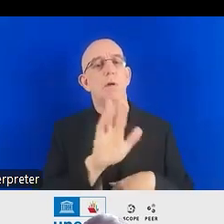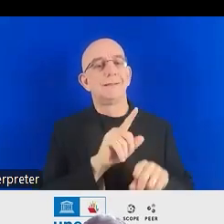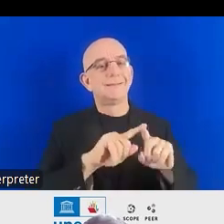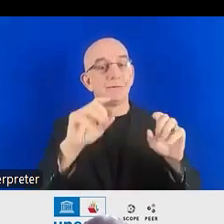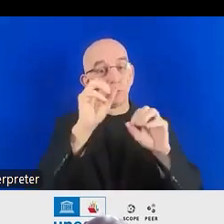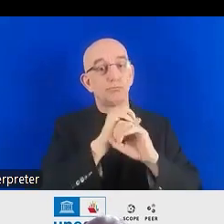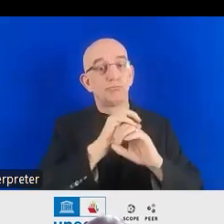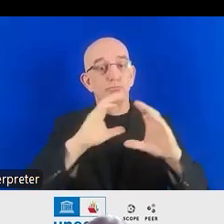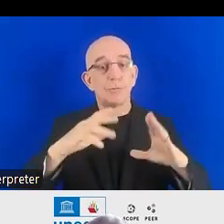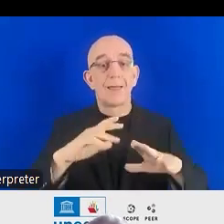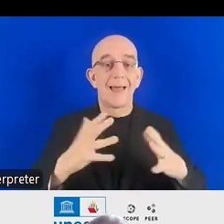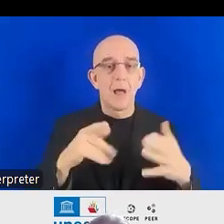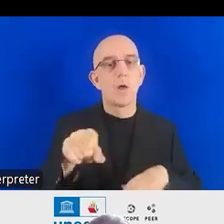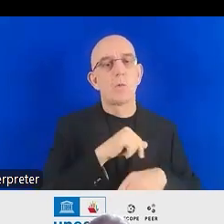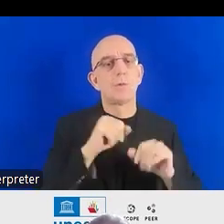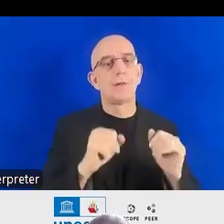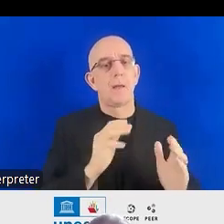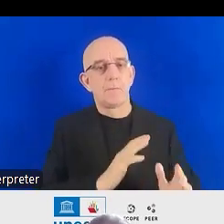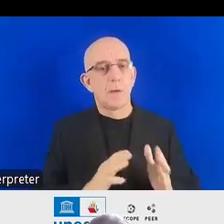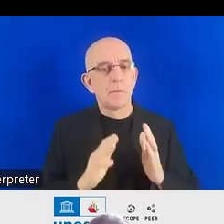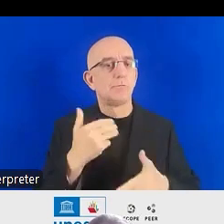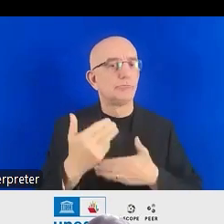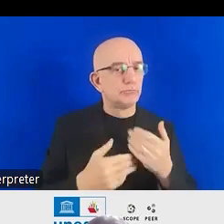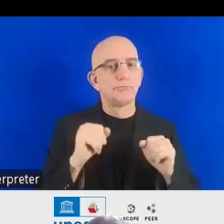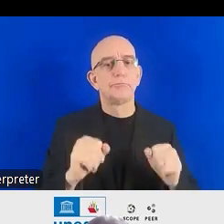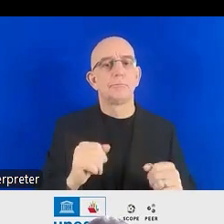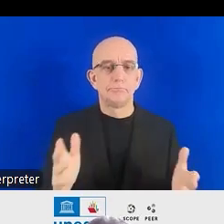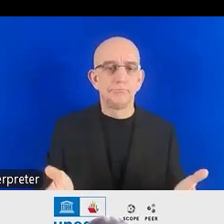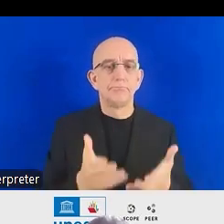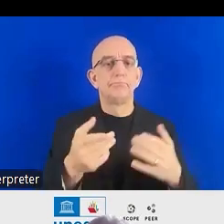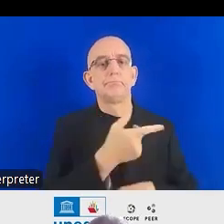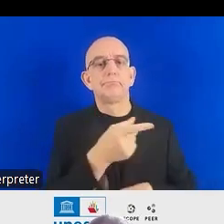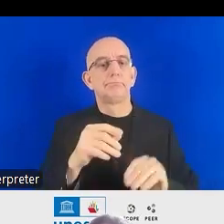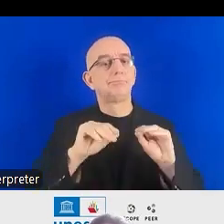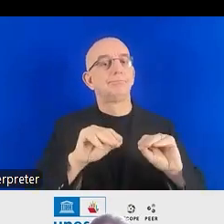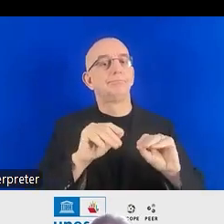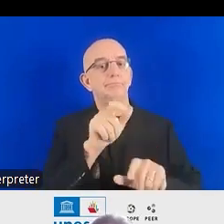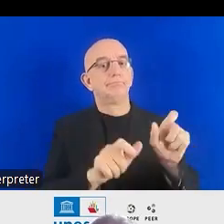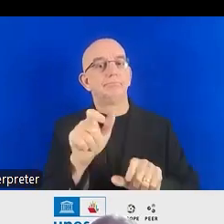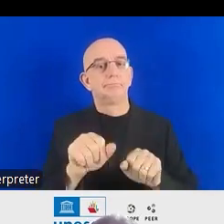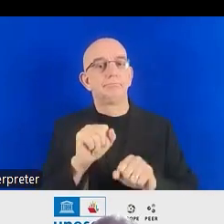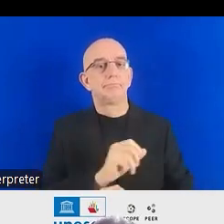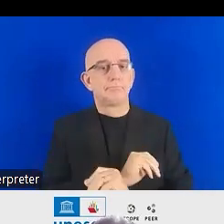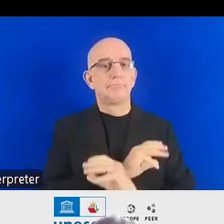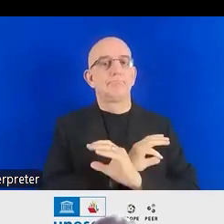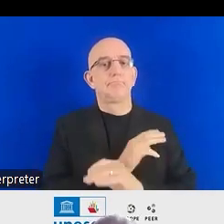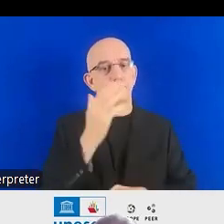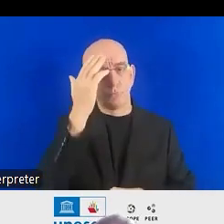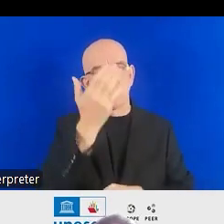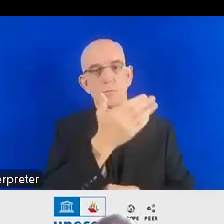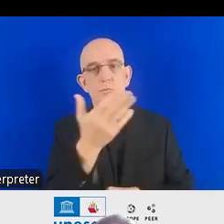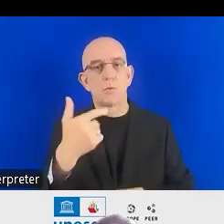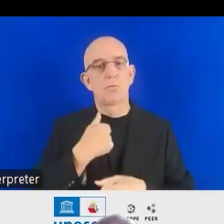And we know that pre-service training, not just for a teacher and in service